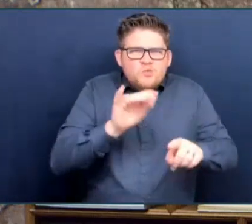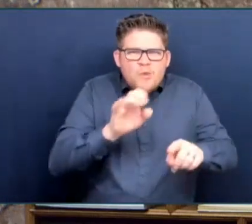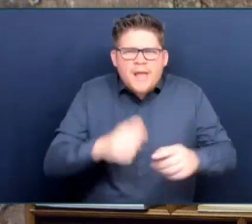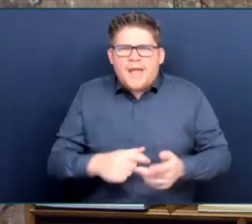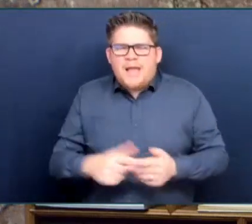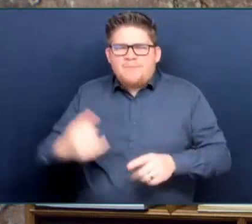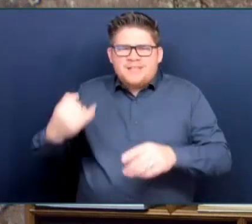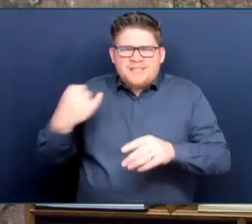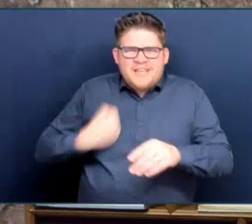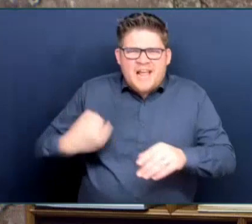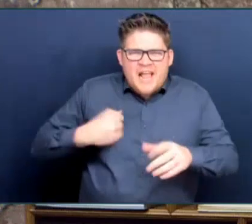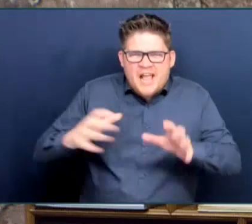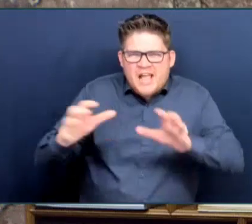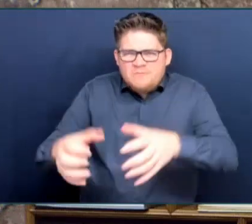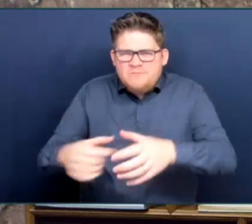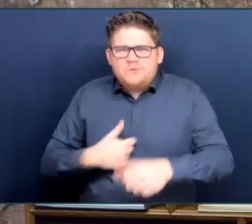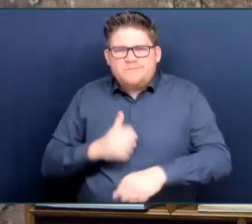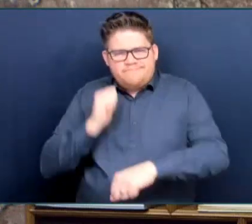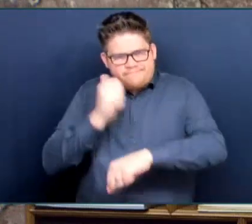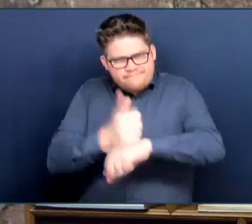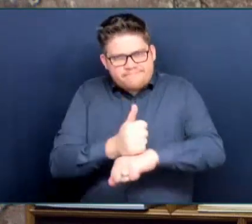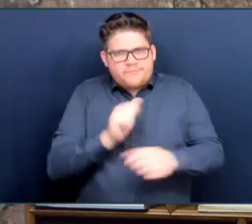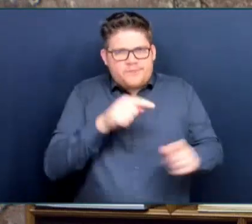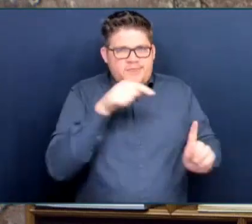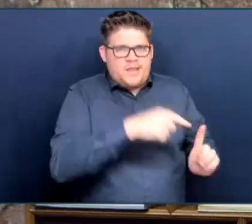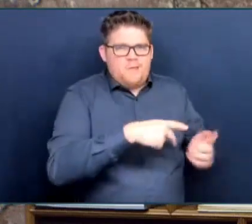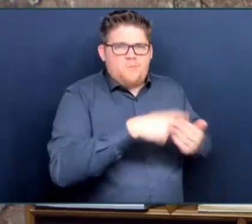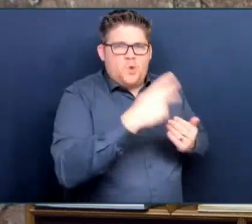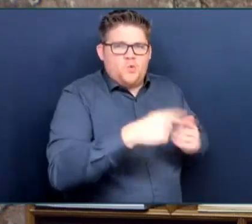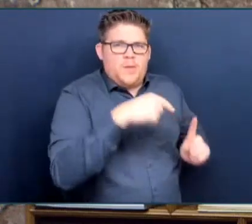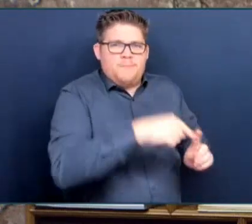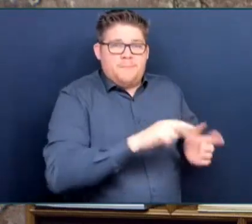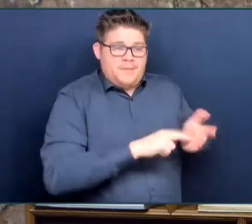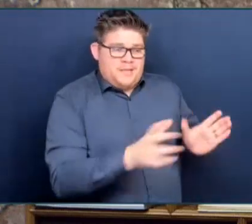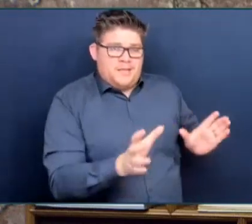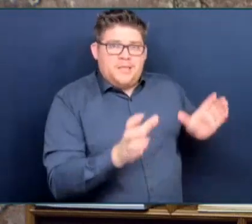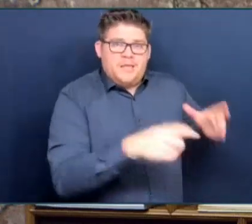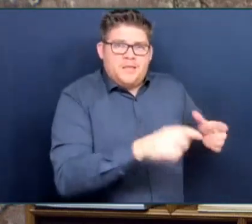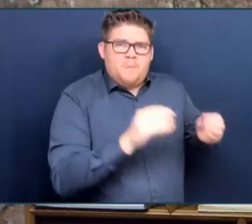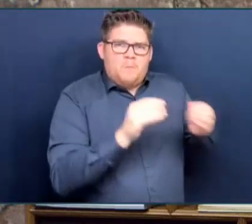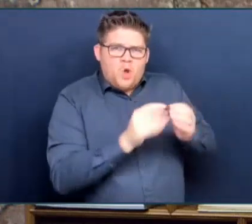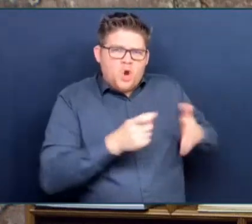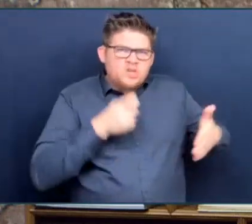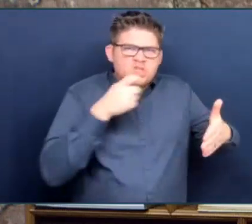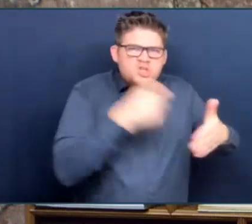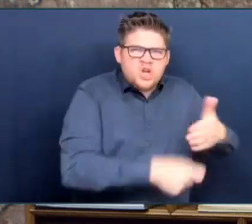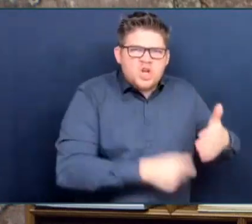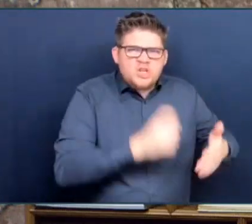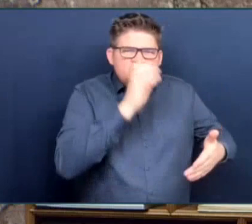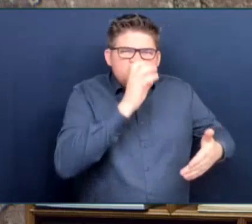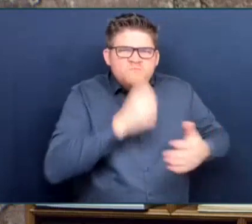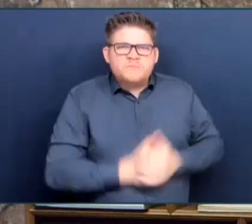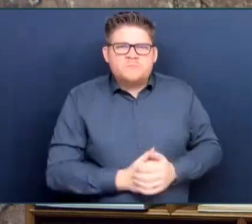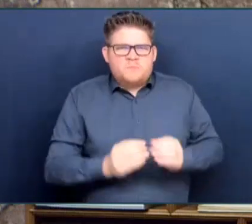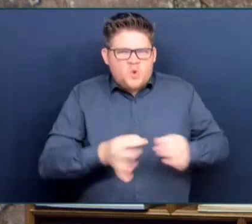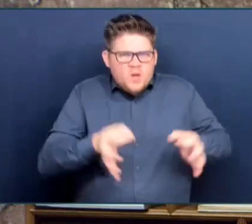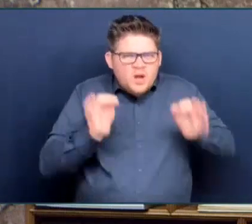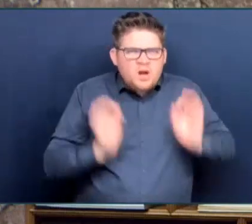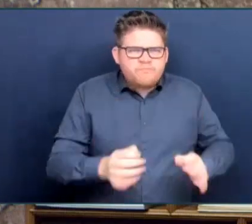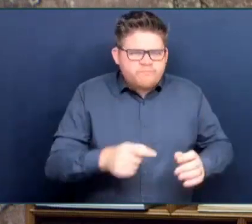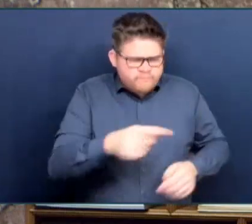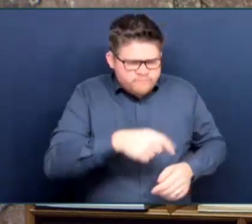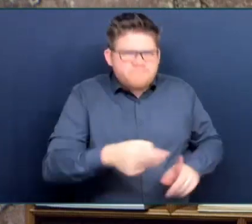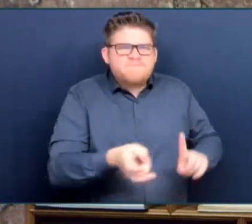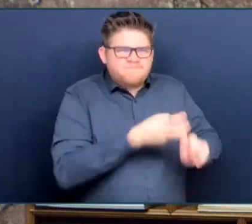significant increase in convictions for murders and solvings of murders that were, in essence, cold cases, Honourable Speaker.